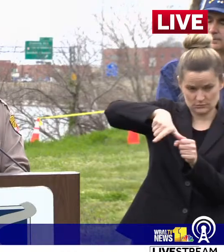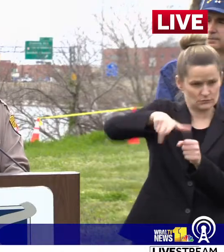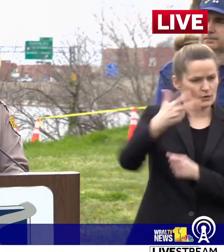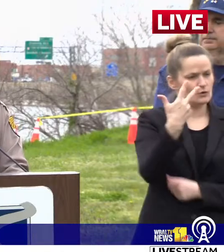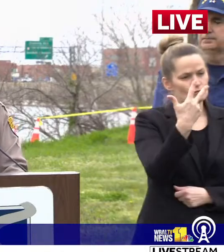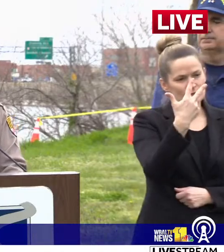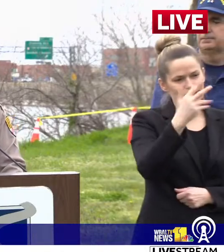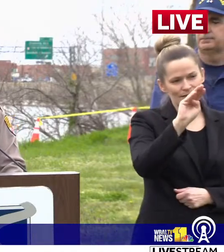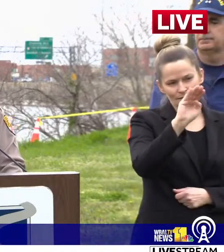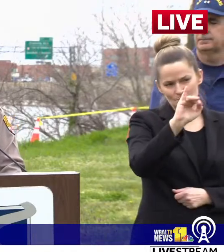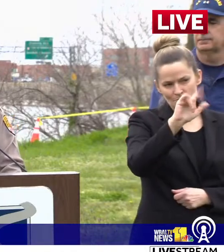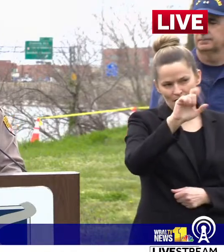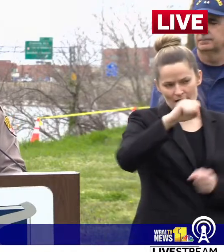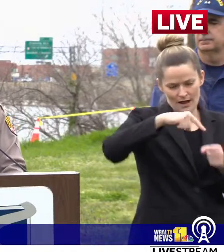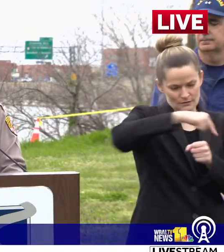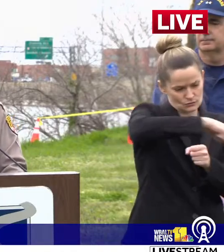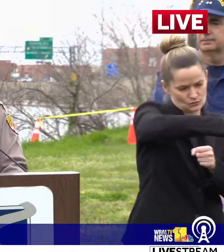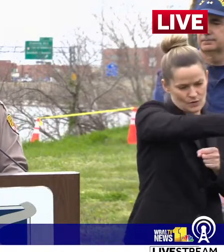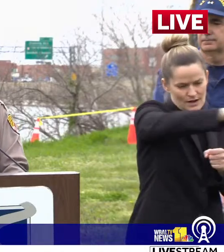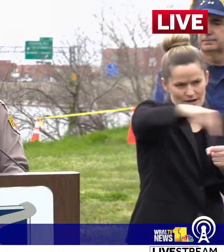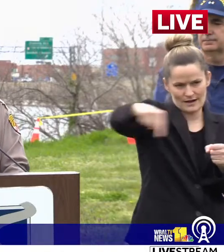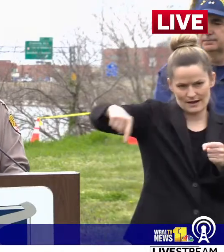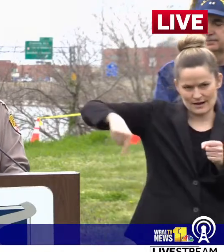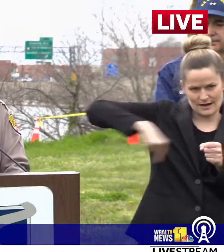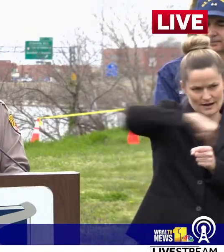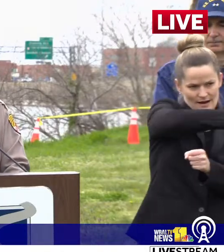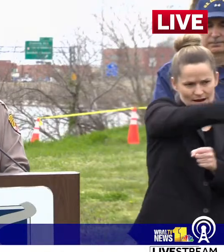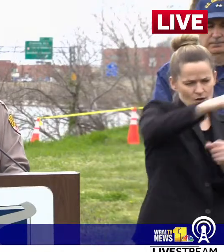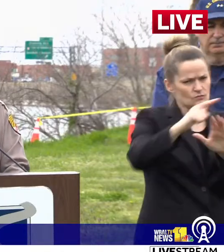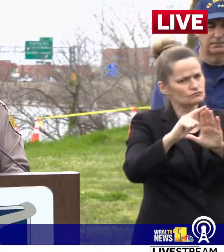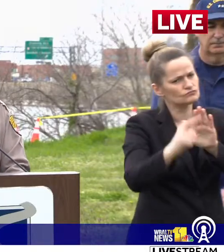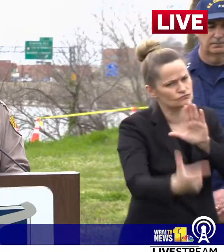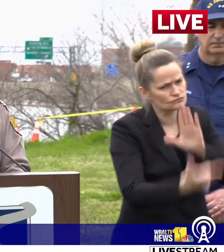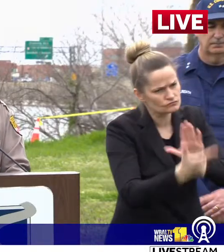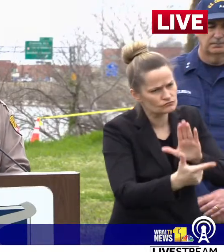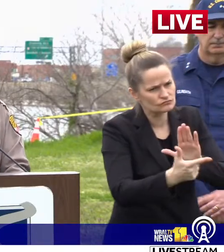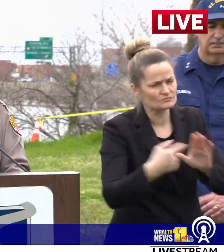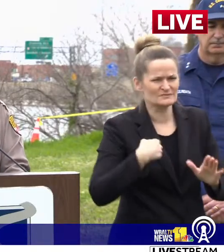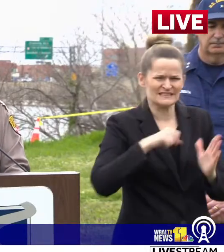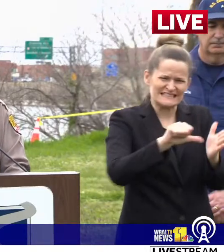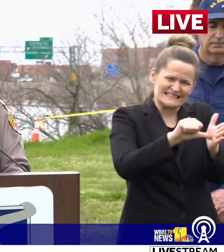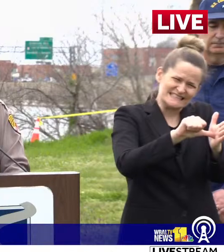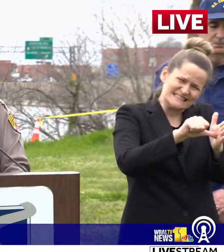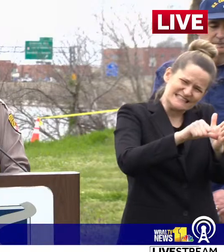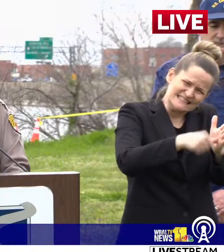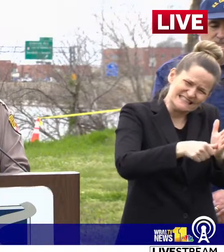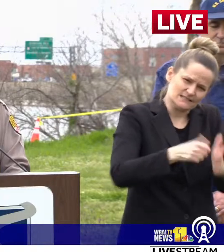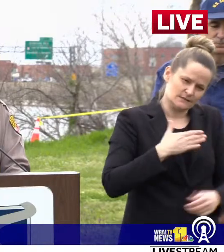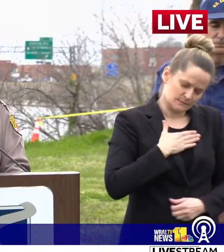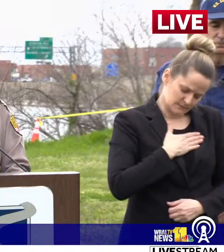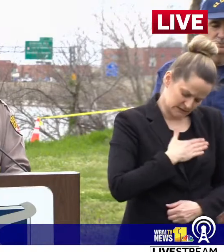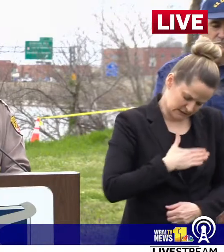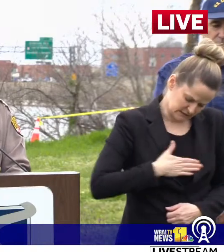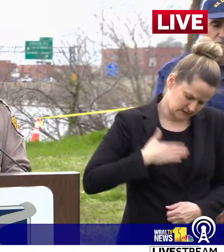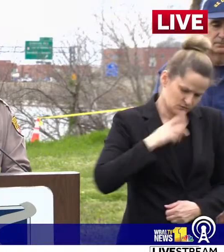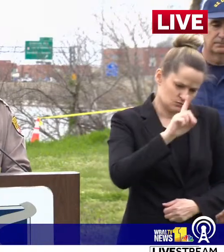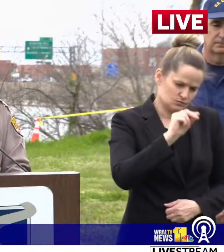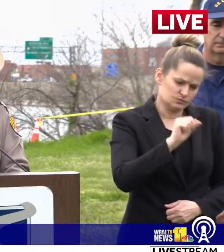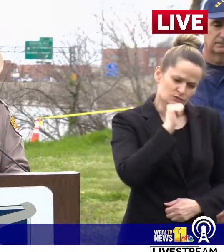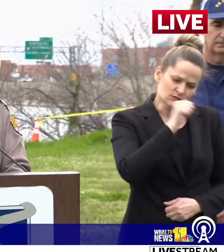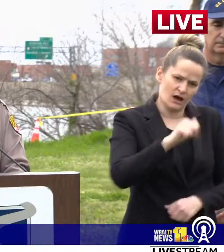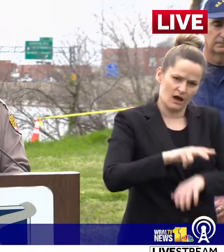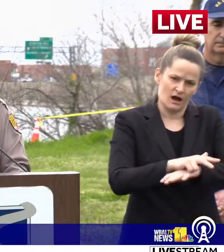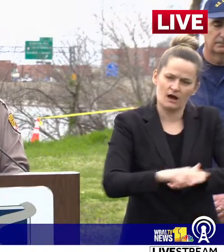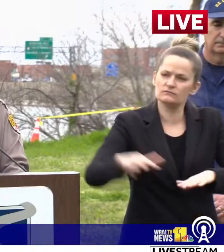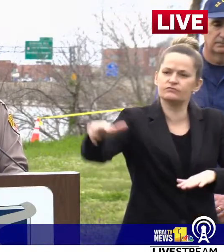feet from ground level up. I want to emphasize the importance of refraining from flying drones in the area. Doing so